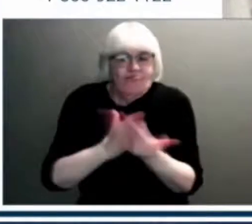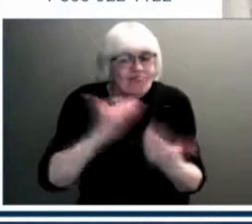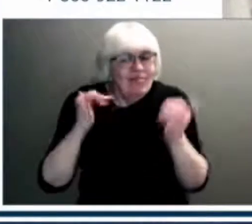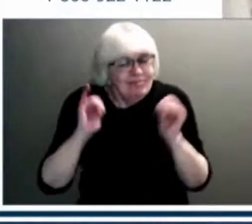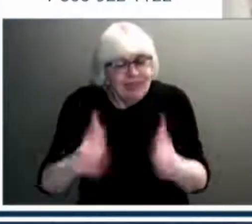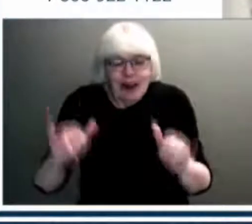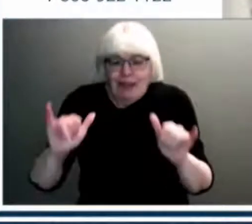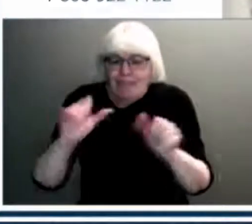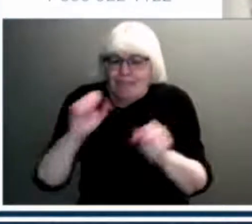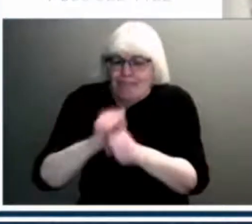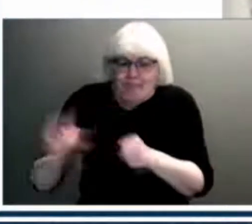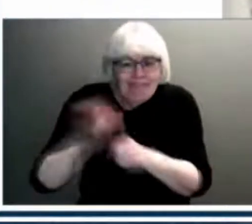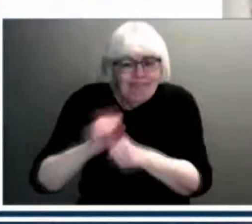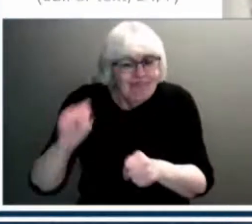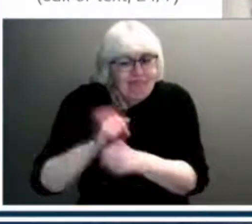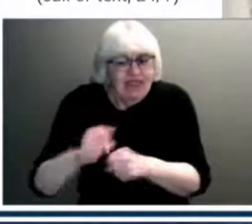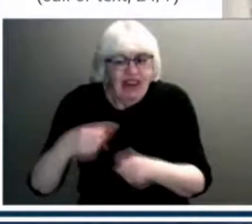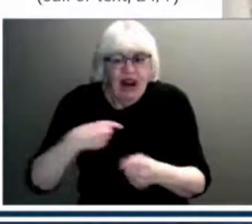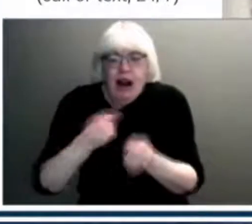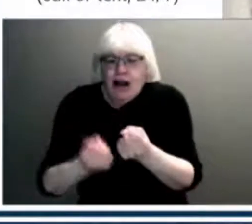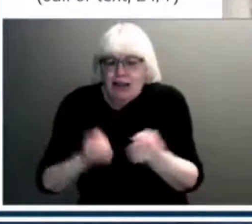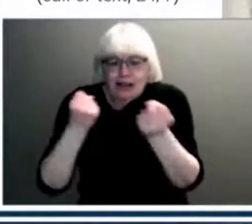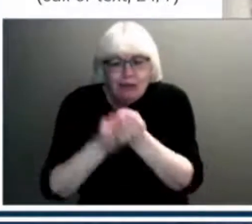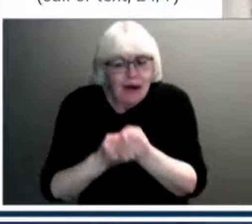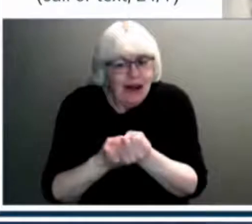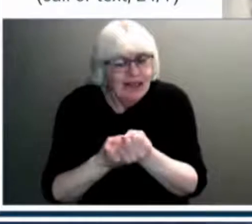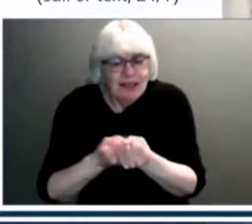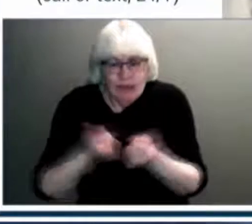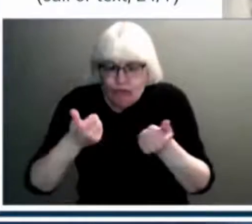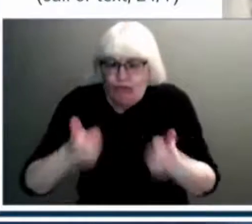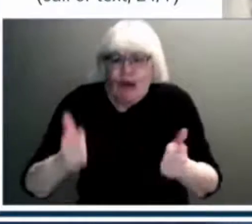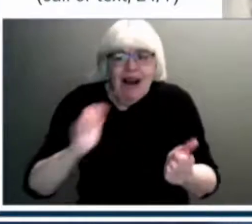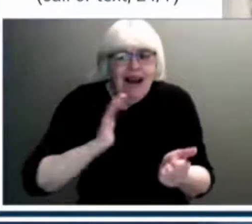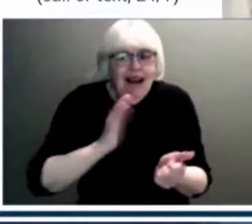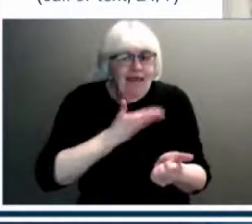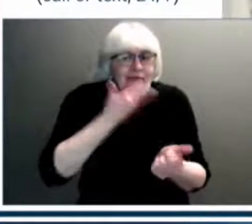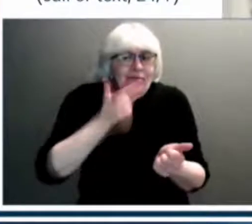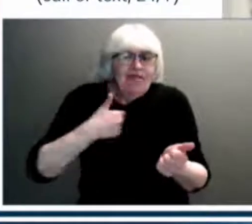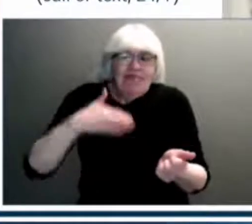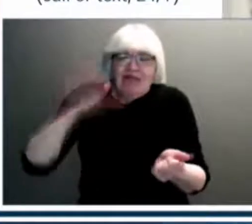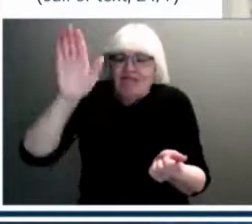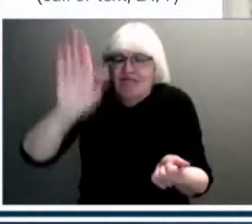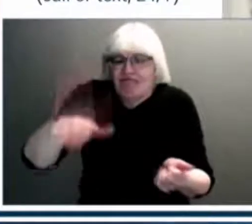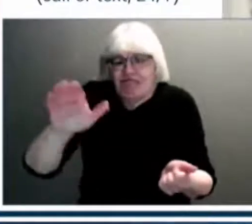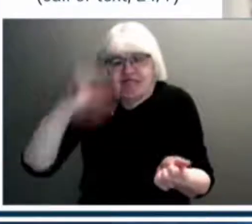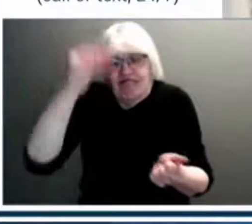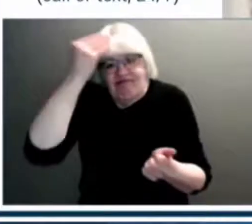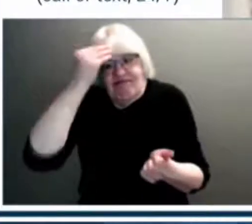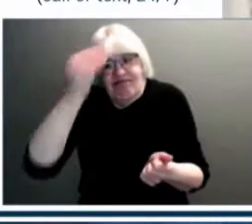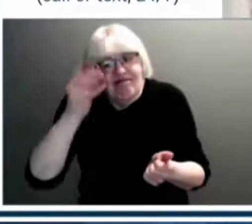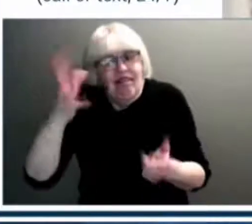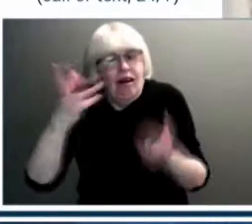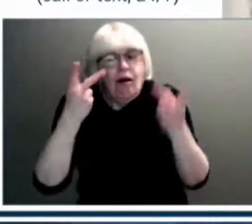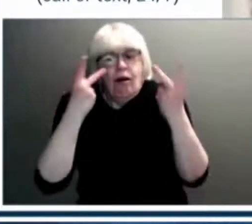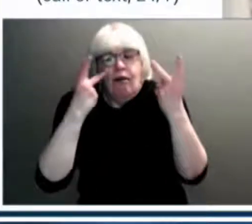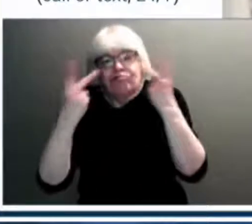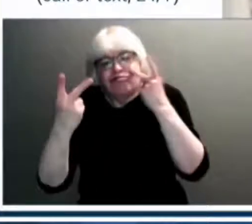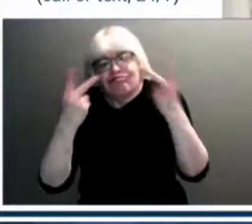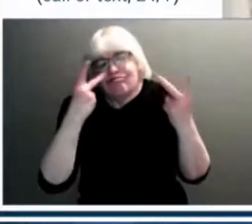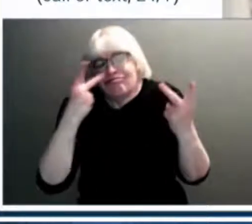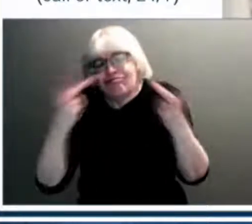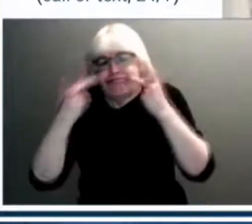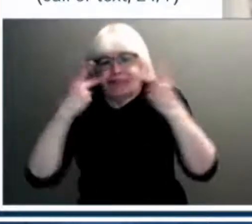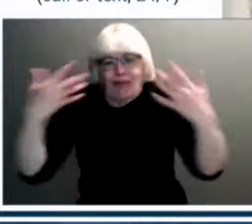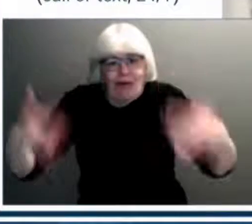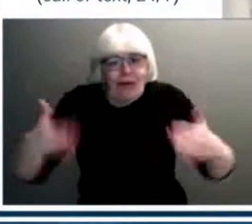can. But I want you to know we see you, we hear you, and we really can't thank you enough for what you're doing.